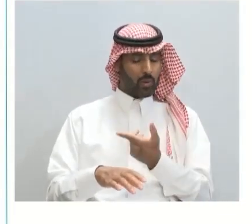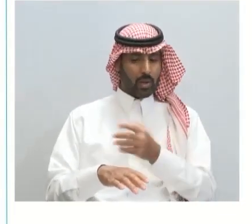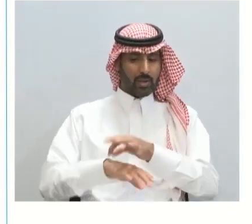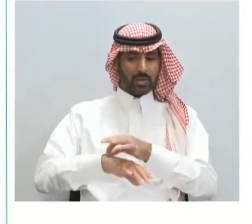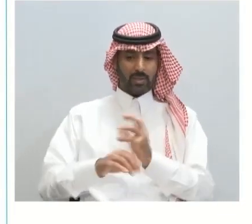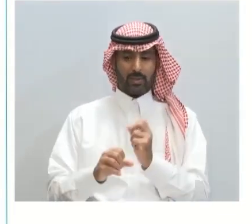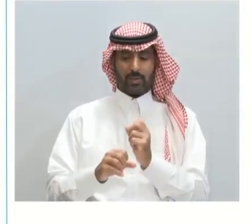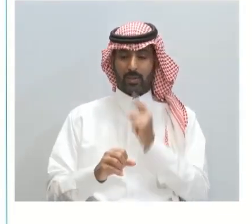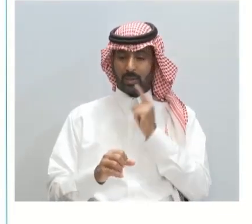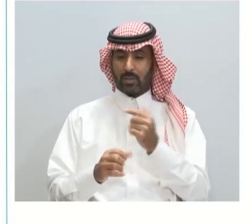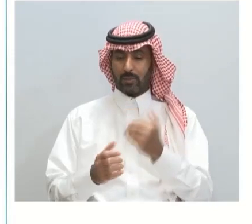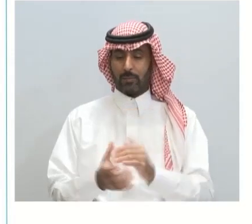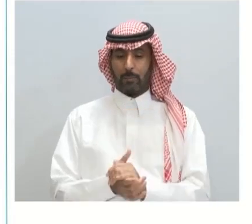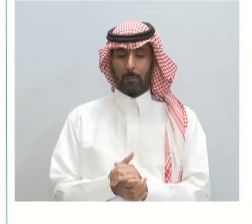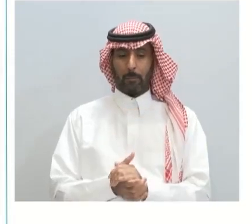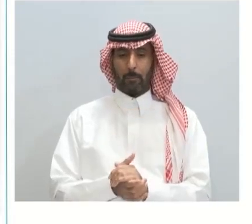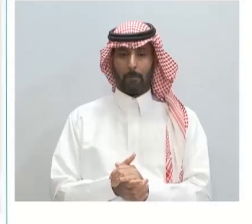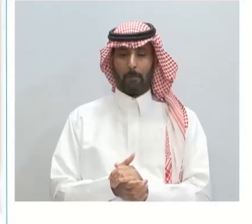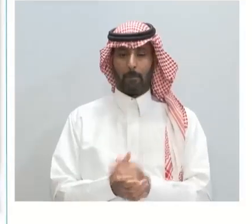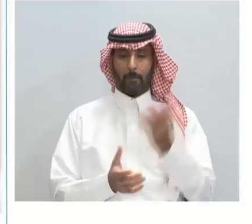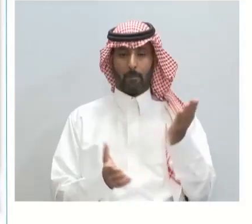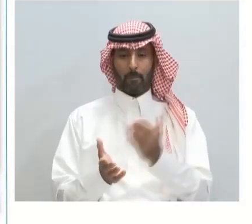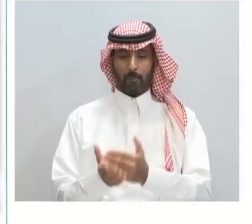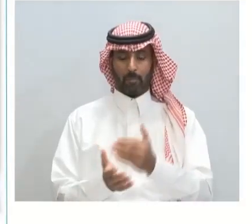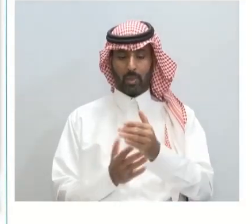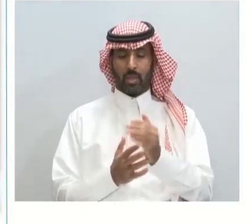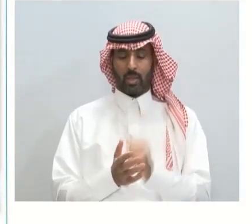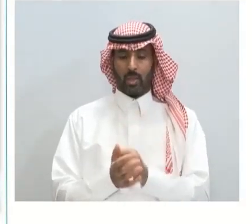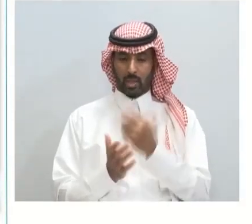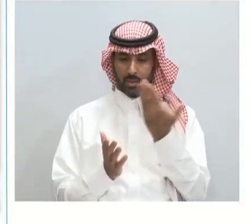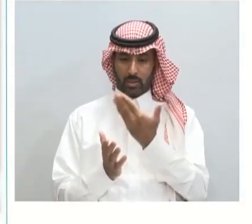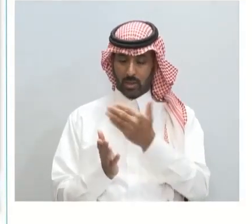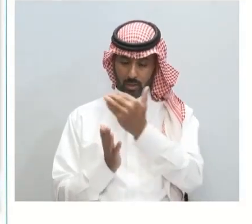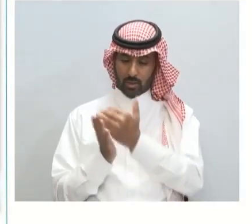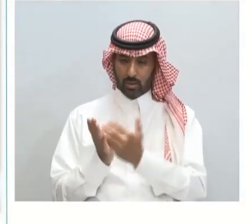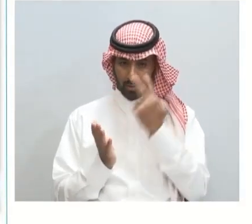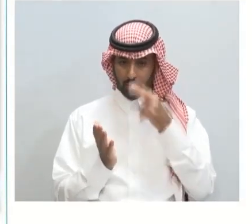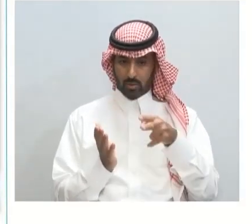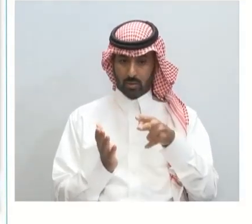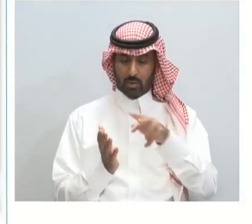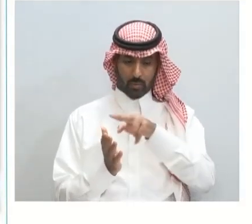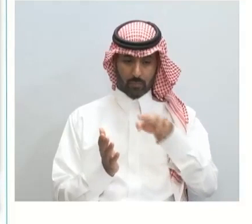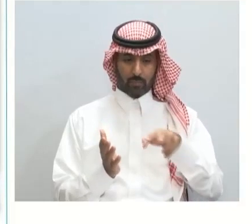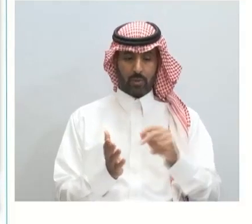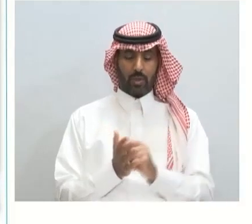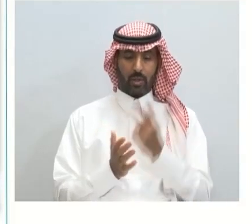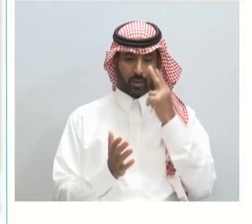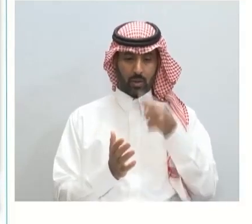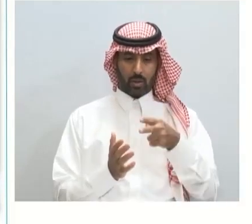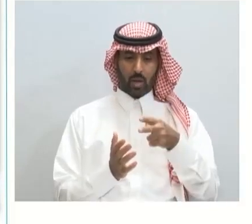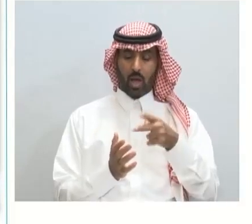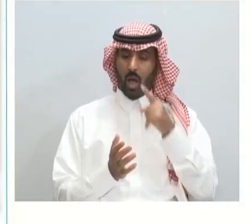the using genetic testing. So jumping on to the reading article here, peeking into our